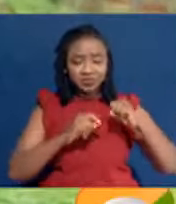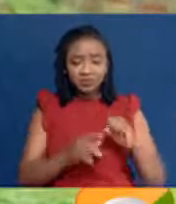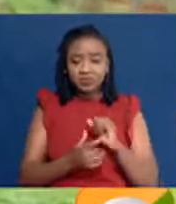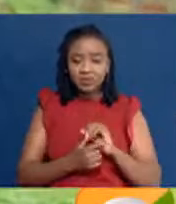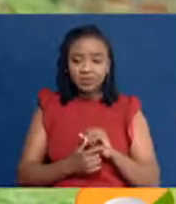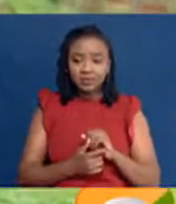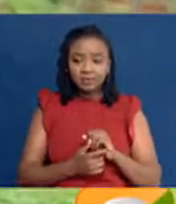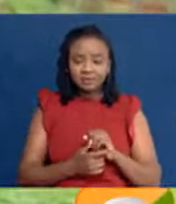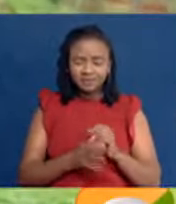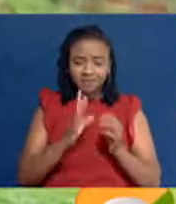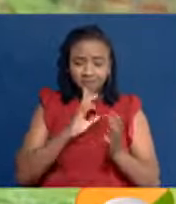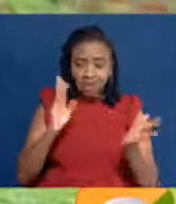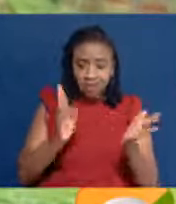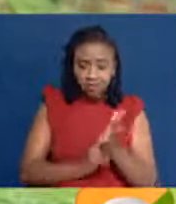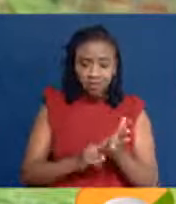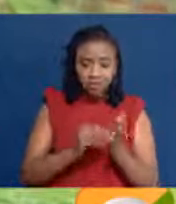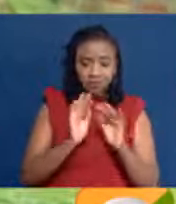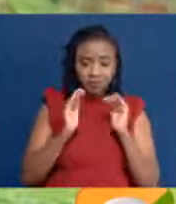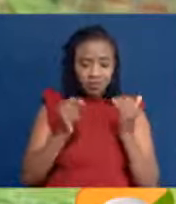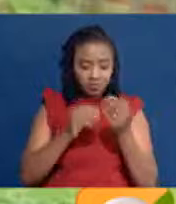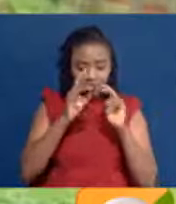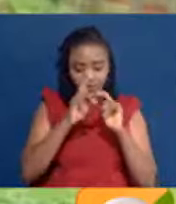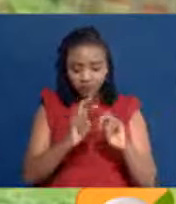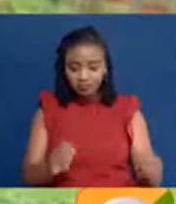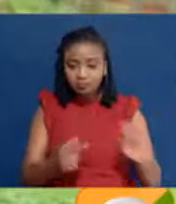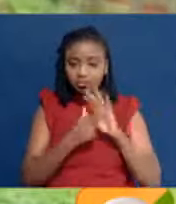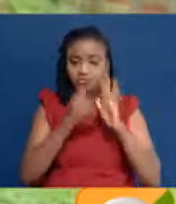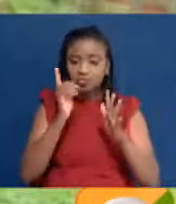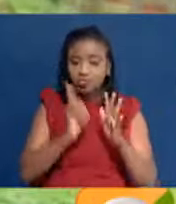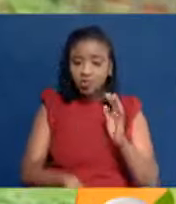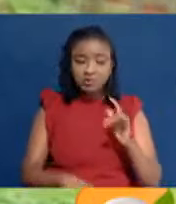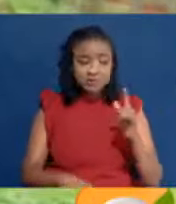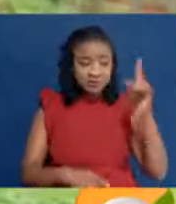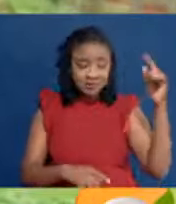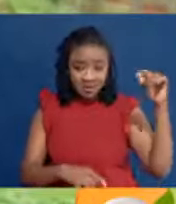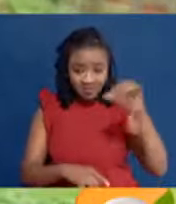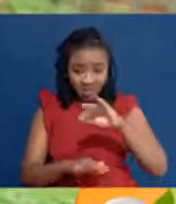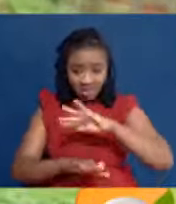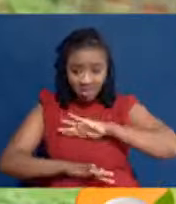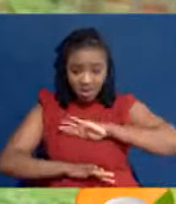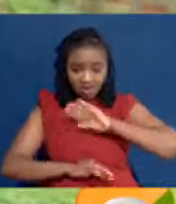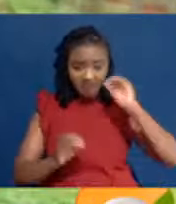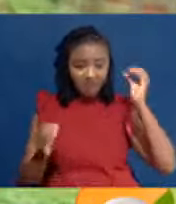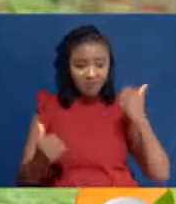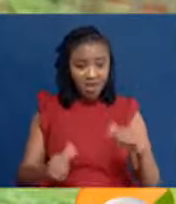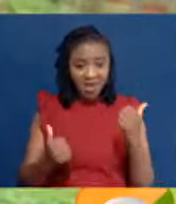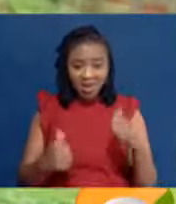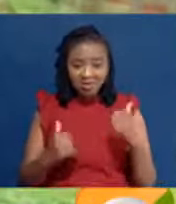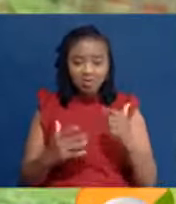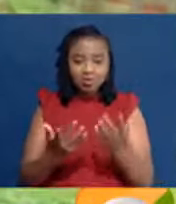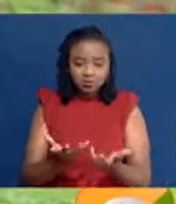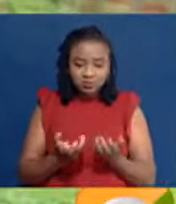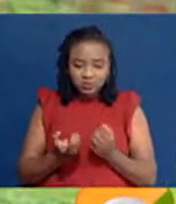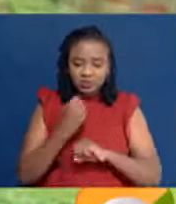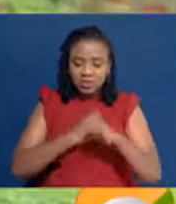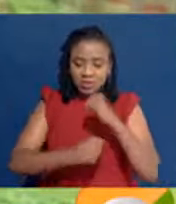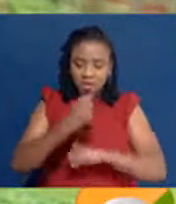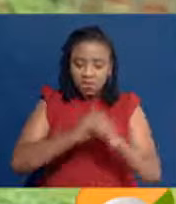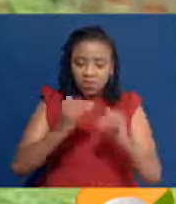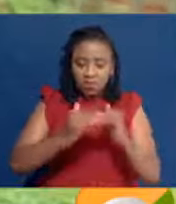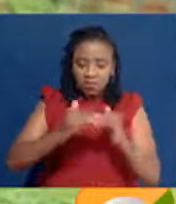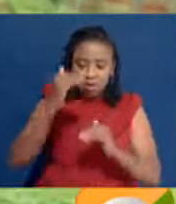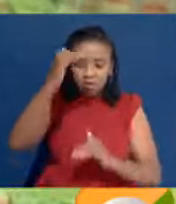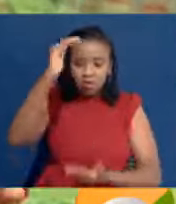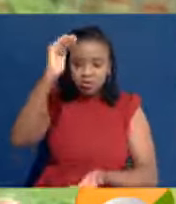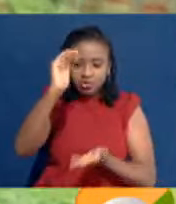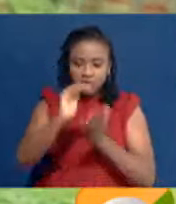stocktake report came out and the synthesis shows not so good. So with a lot more action needed to reduce emissions. But